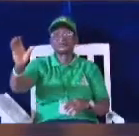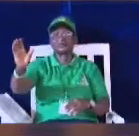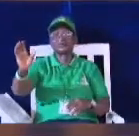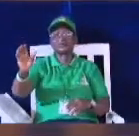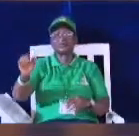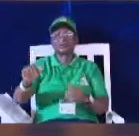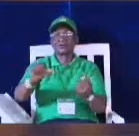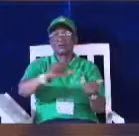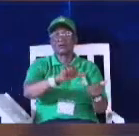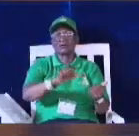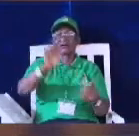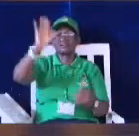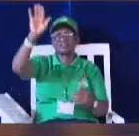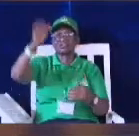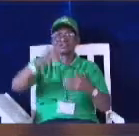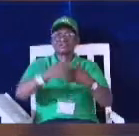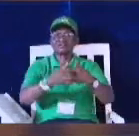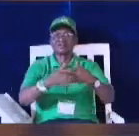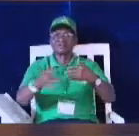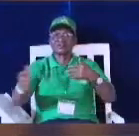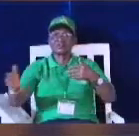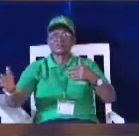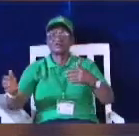shed his blood for you,